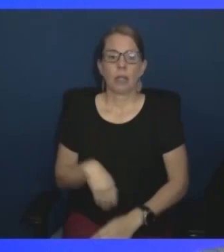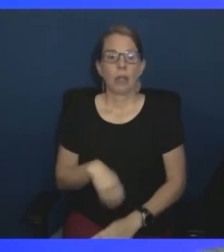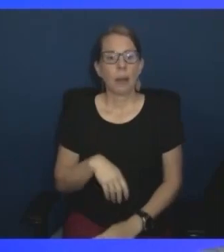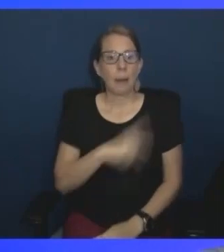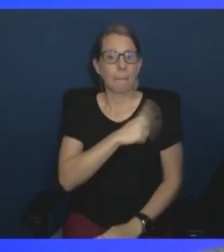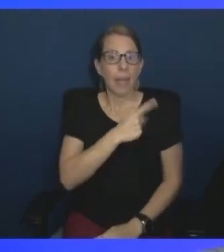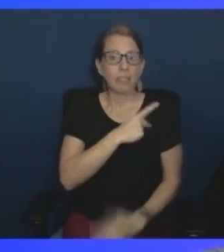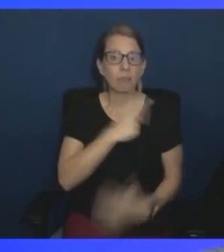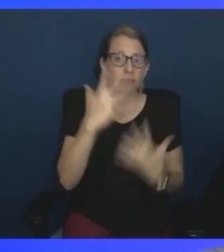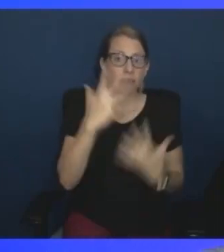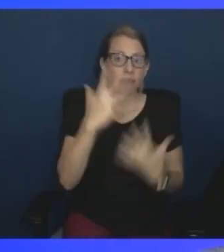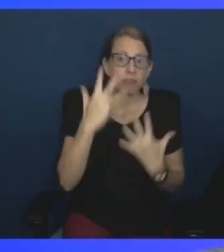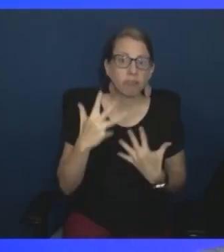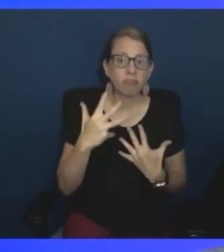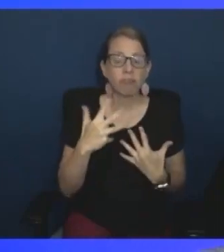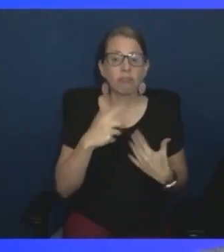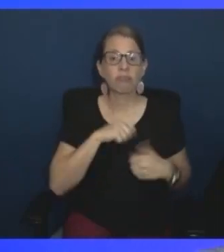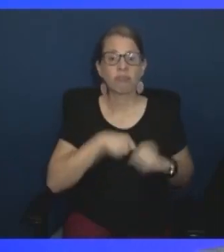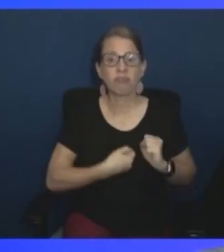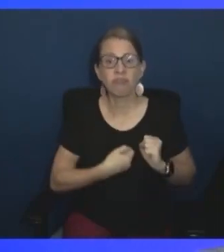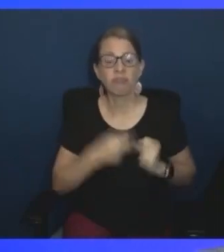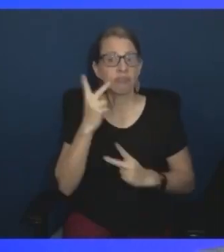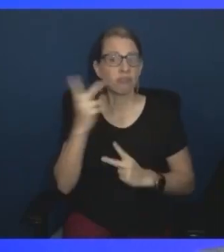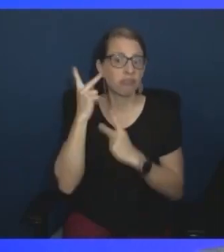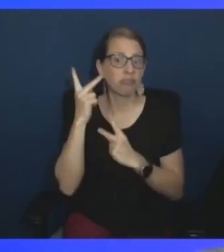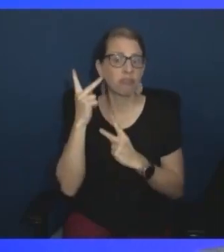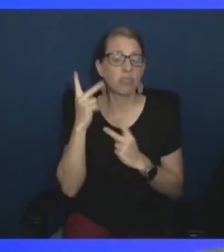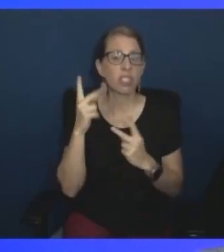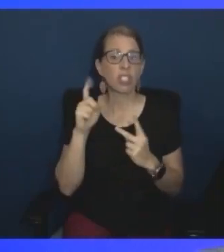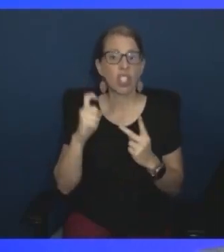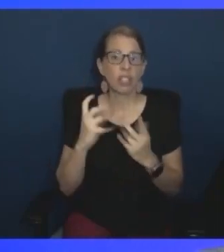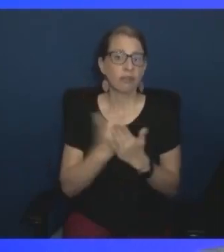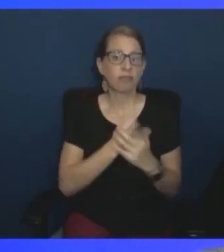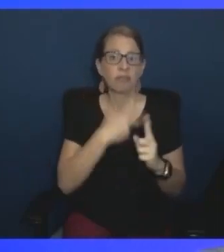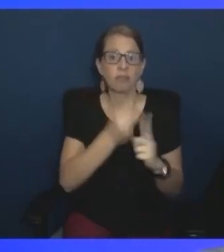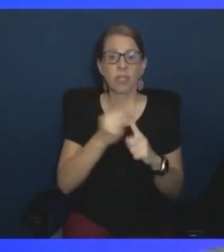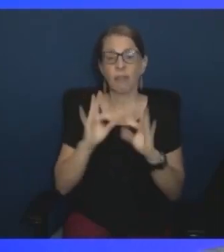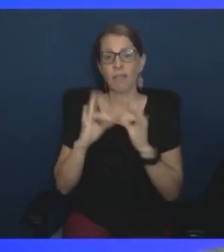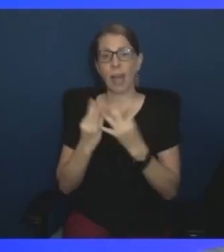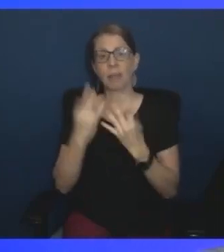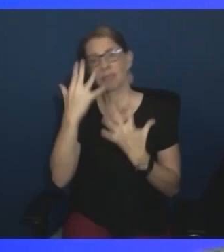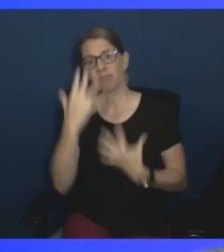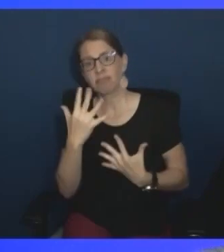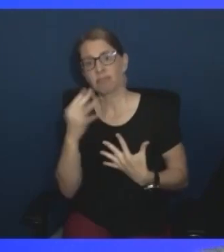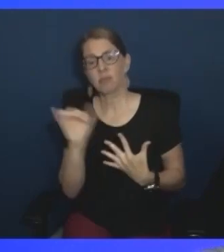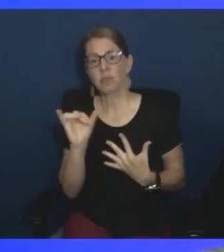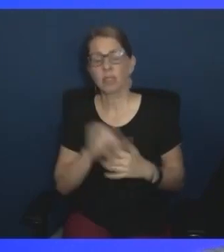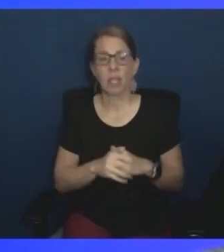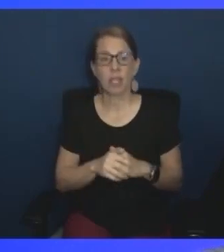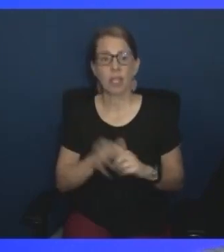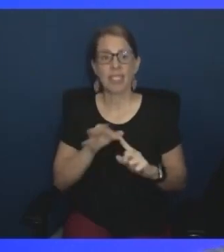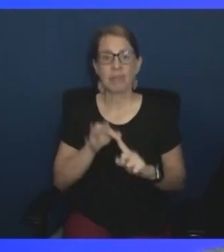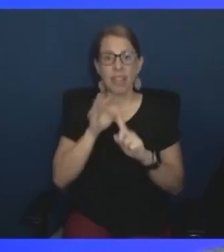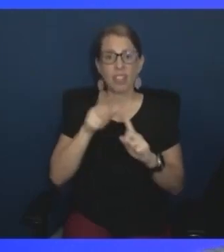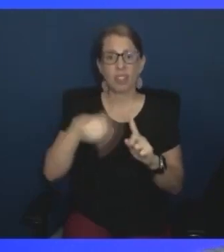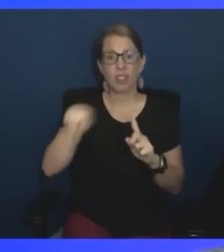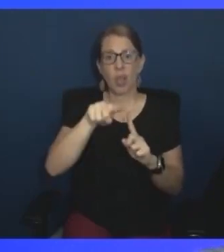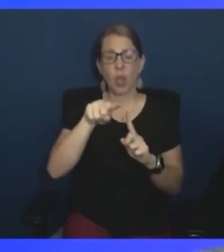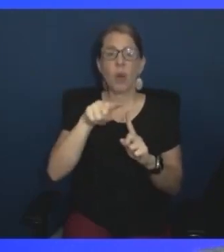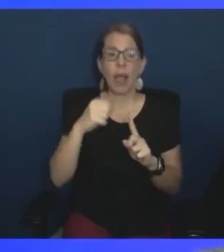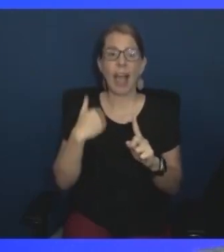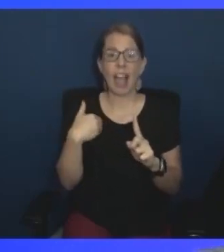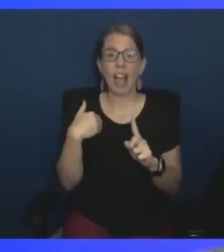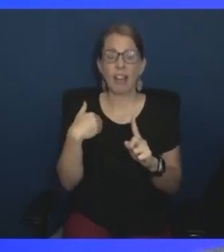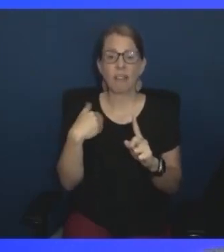remorseful and if families are remorseful, especially those that had unfortunate breakthrough infections and folks